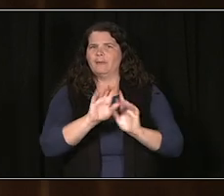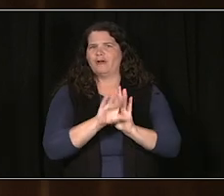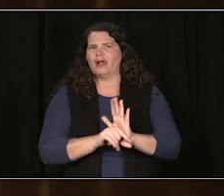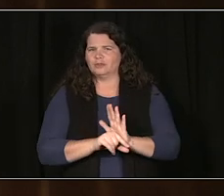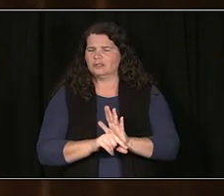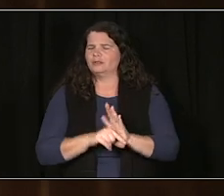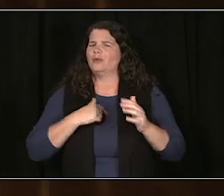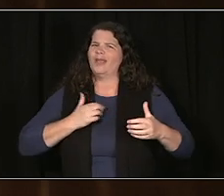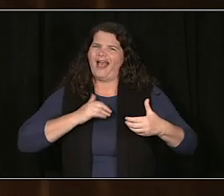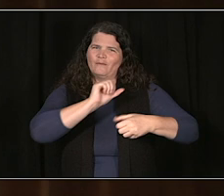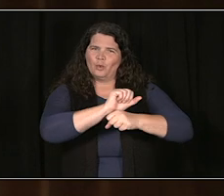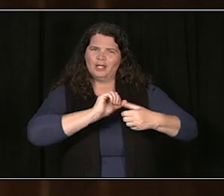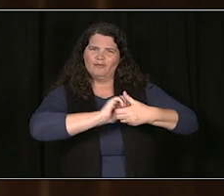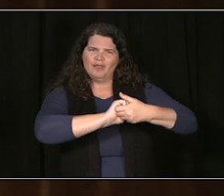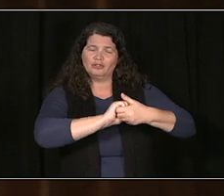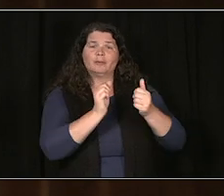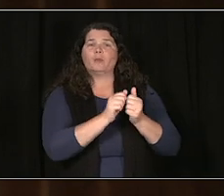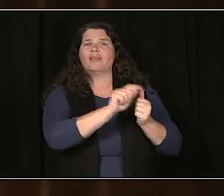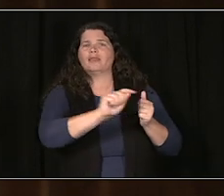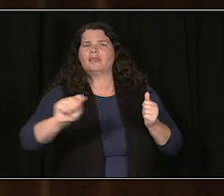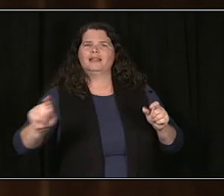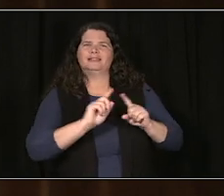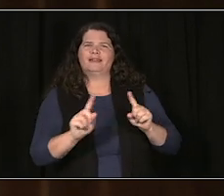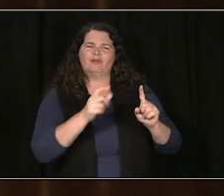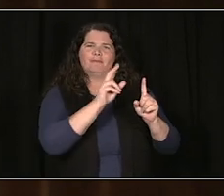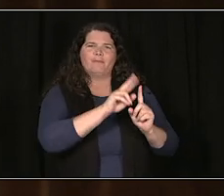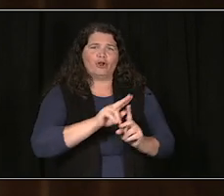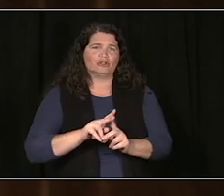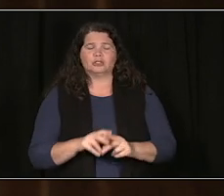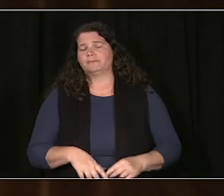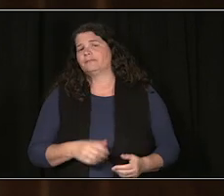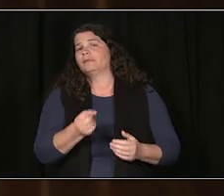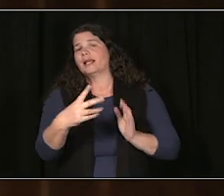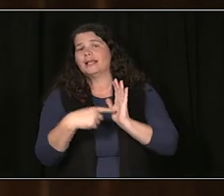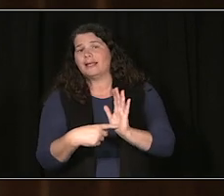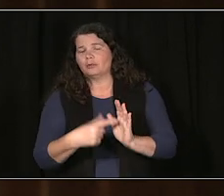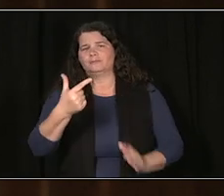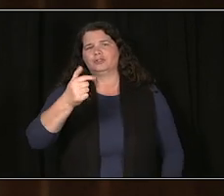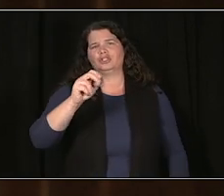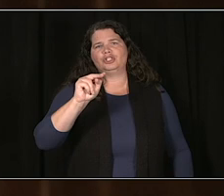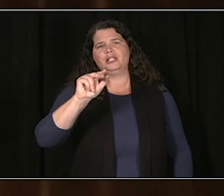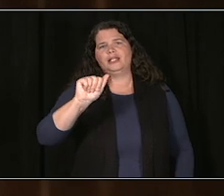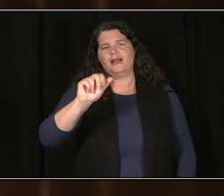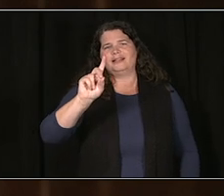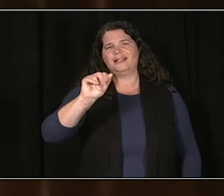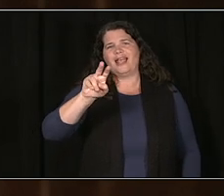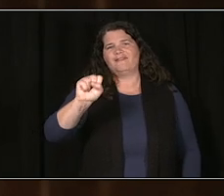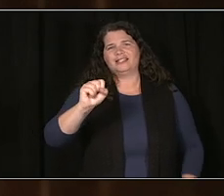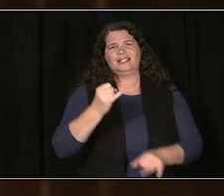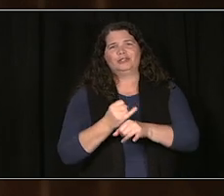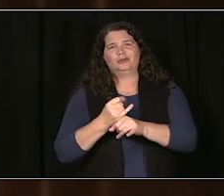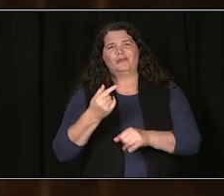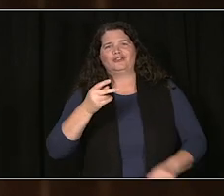working relationship we've built with so many impactful partners. To name a few, the Gina Davis Institute of Gender and Media, the Black